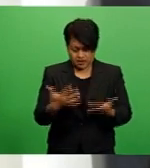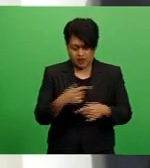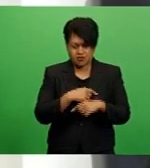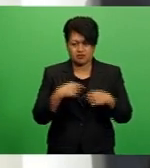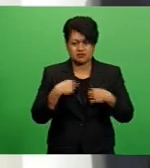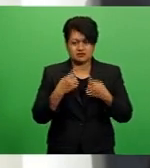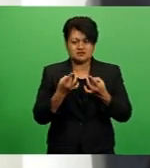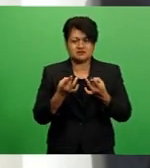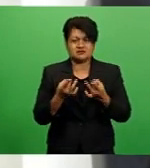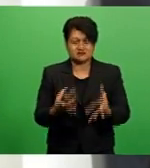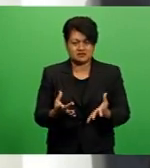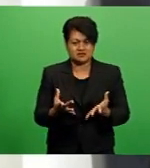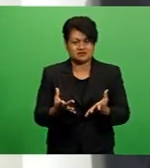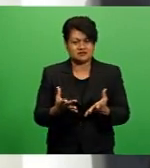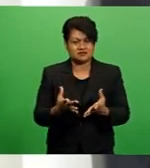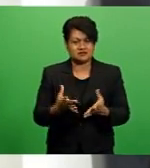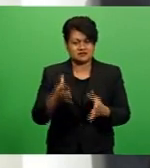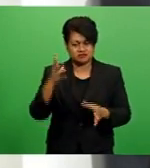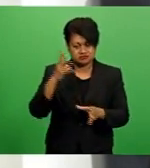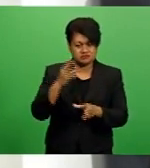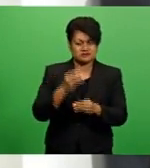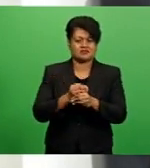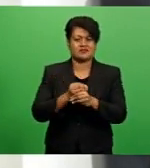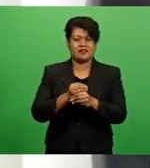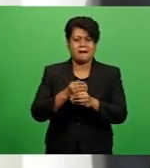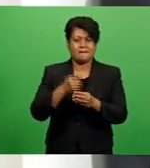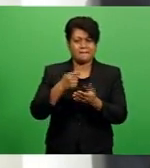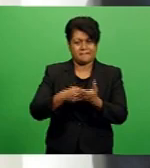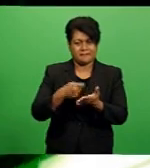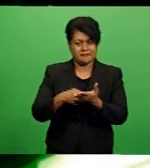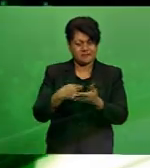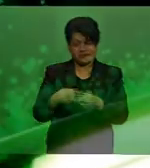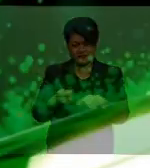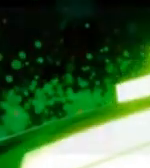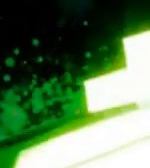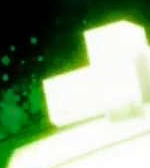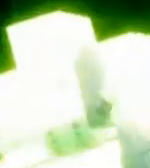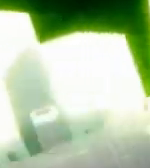finalize the market regulation for implementation.